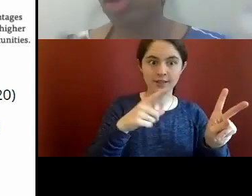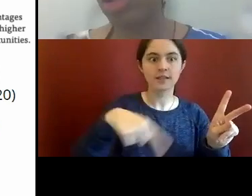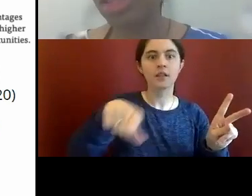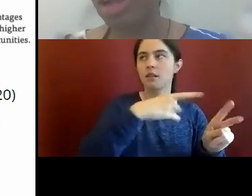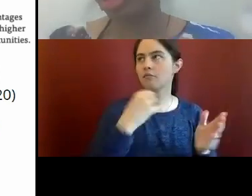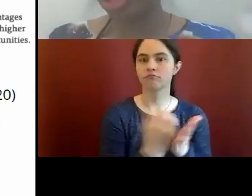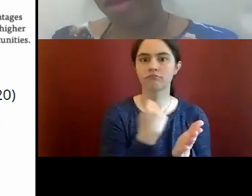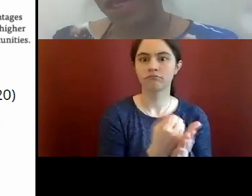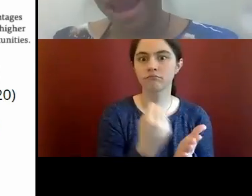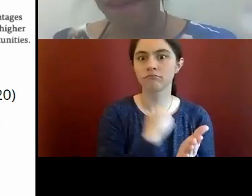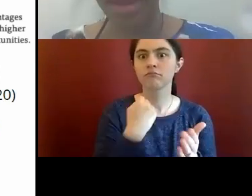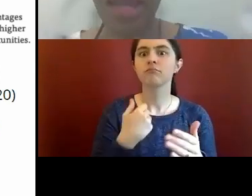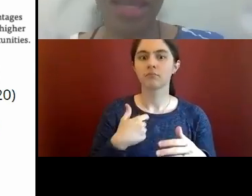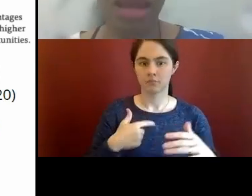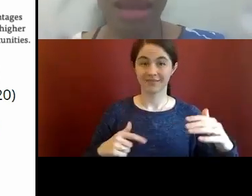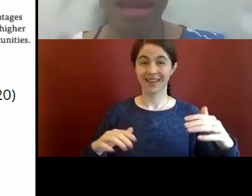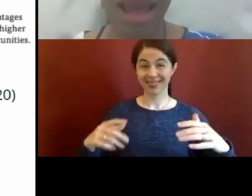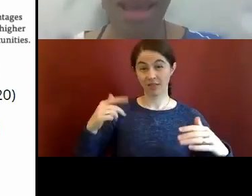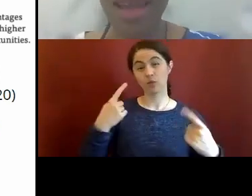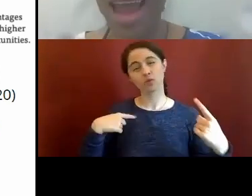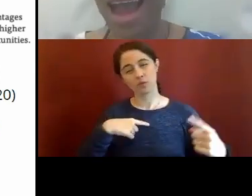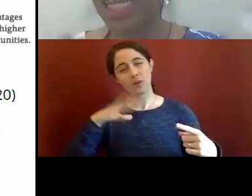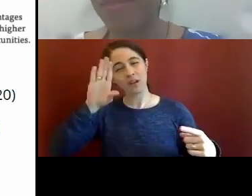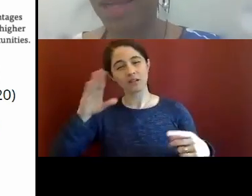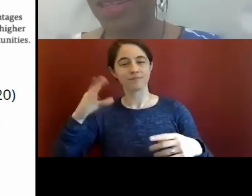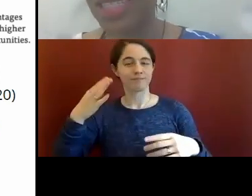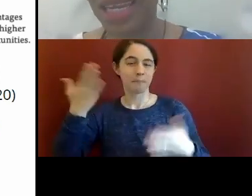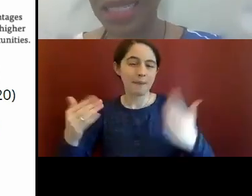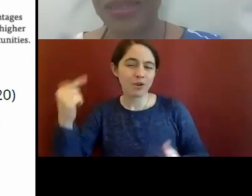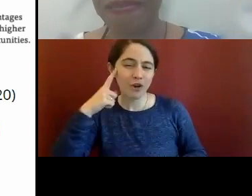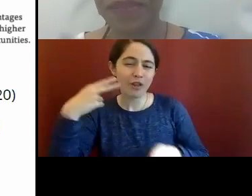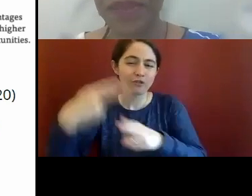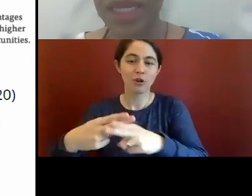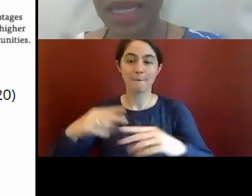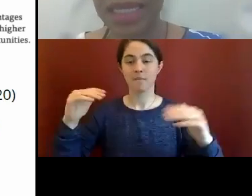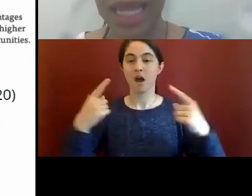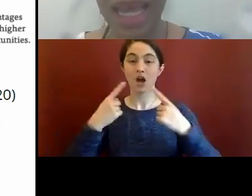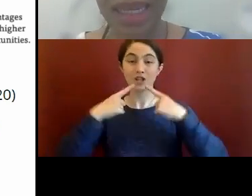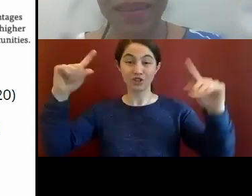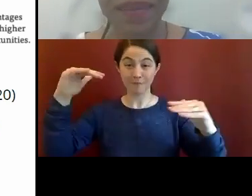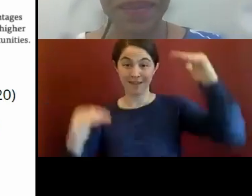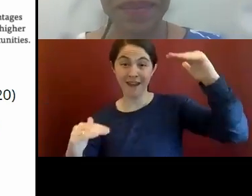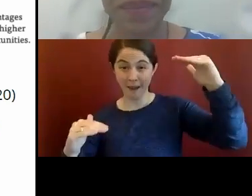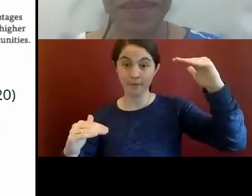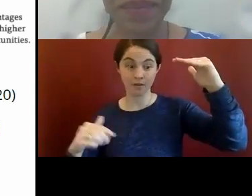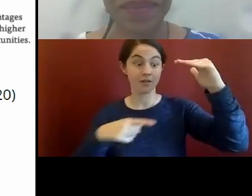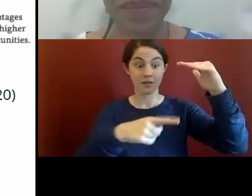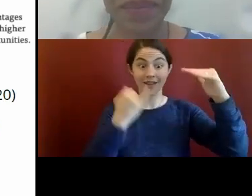what we call the achievement gap in academic settings. Next slide.